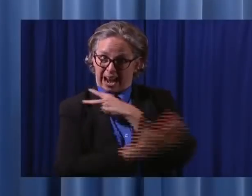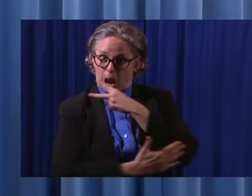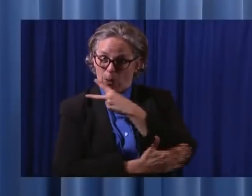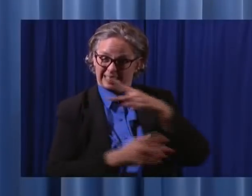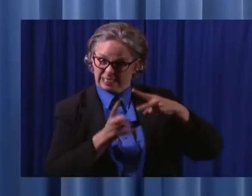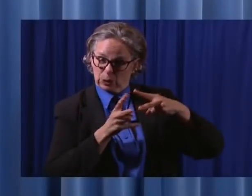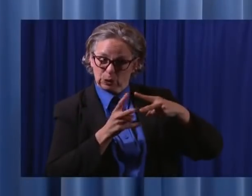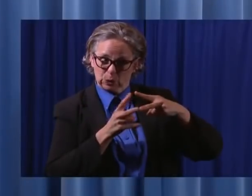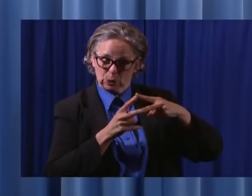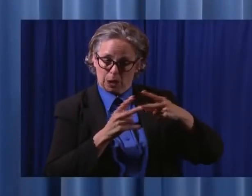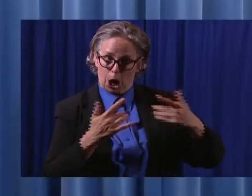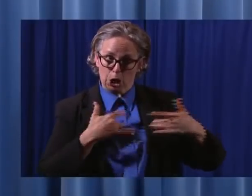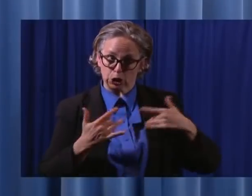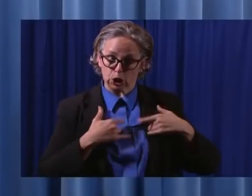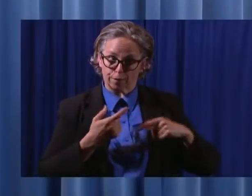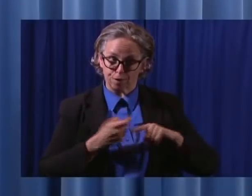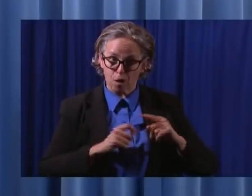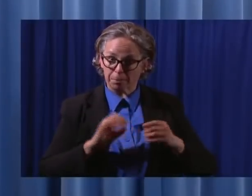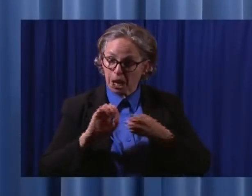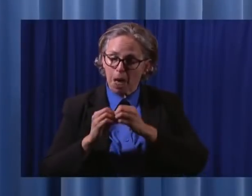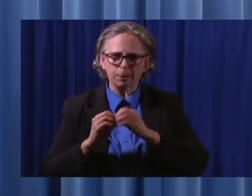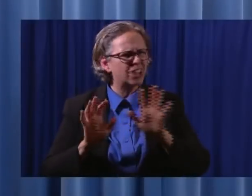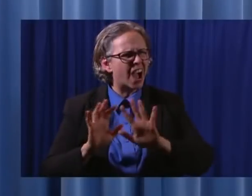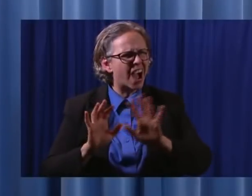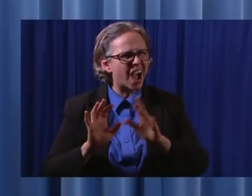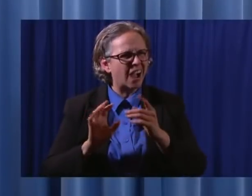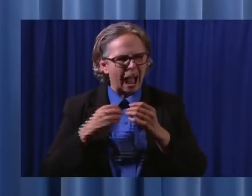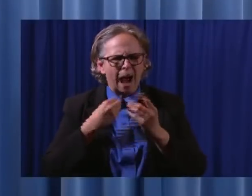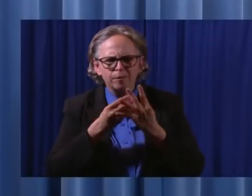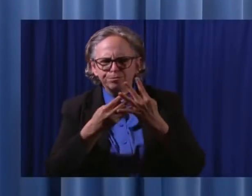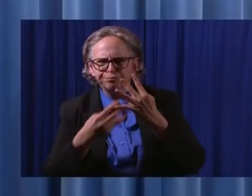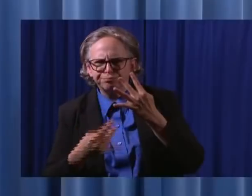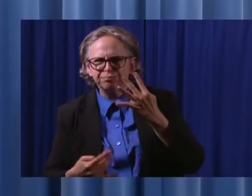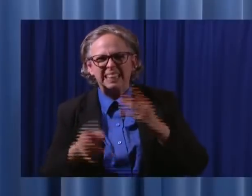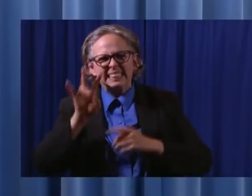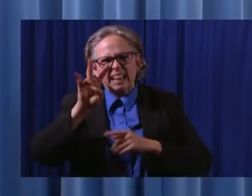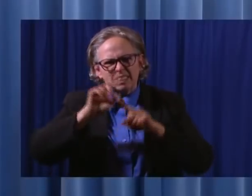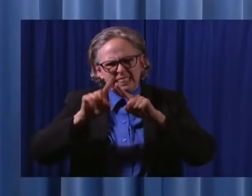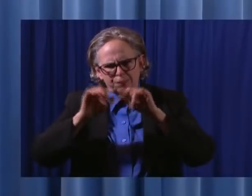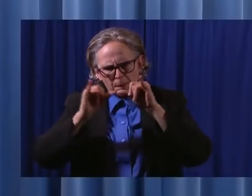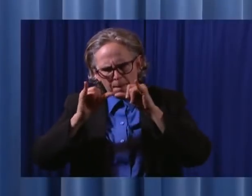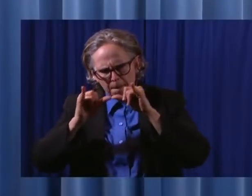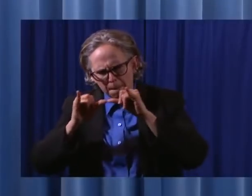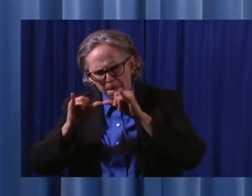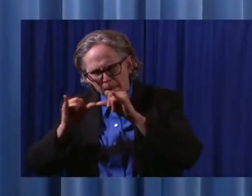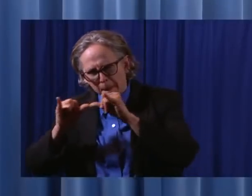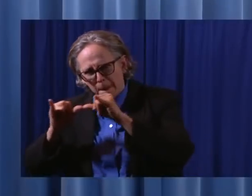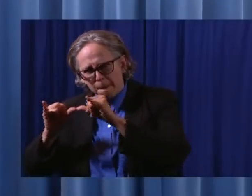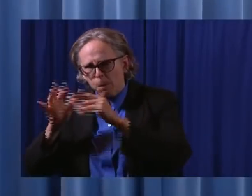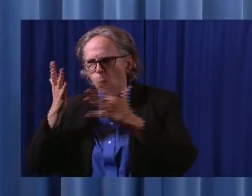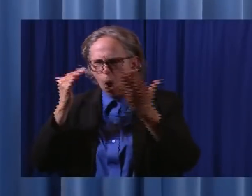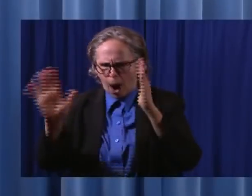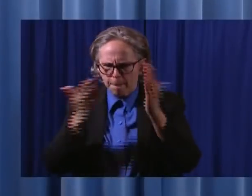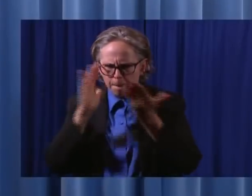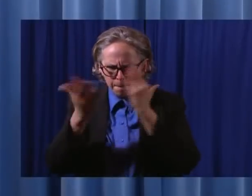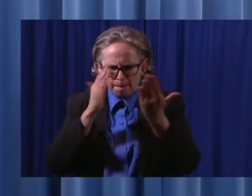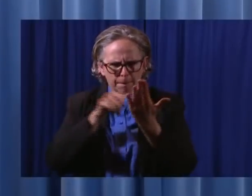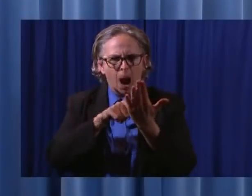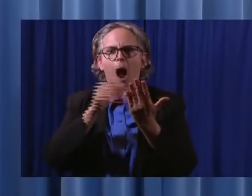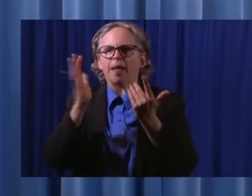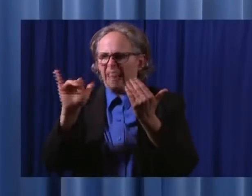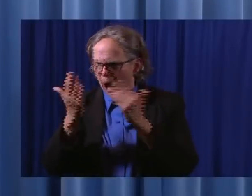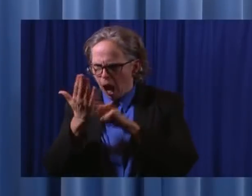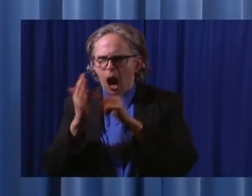numbers, but it is taking 7 different metrics and seeing how those line